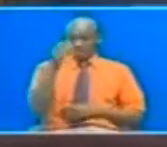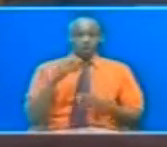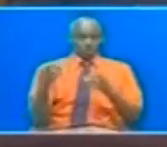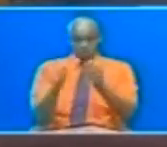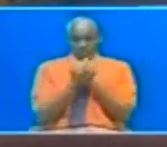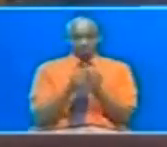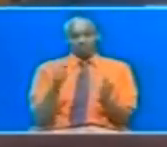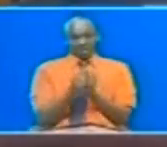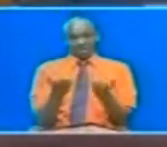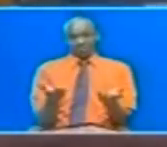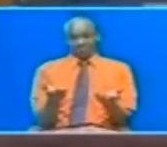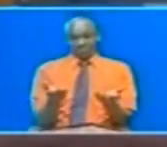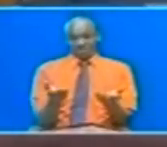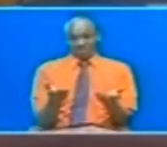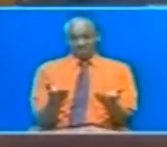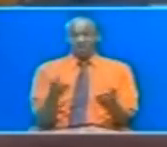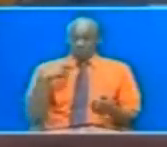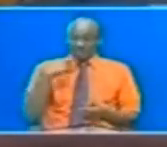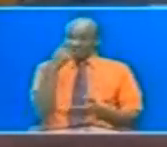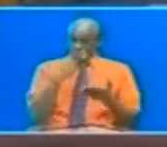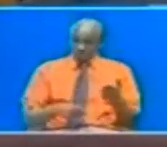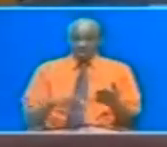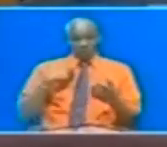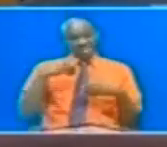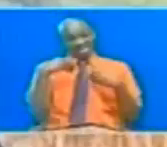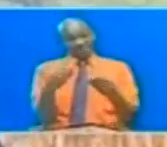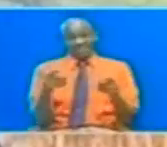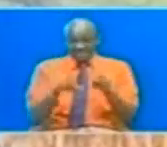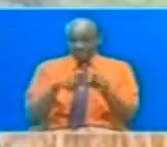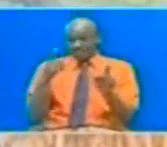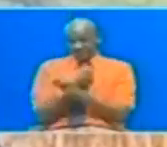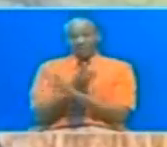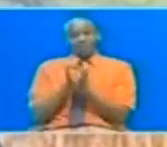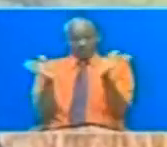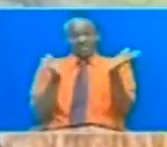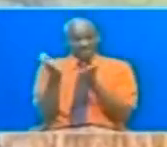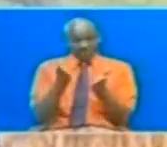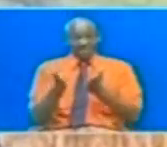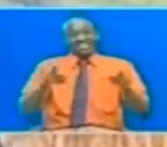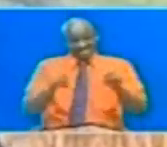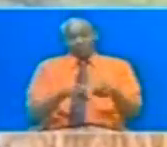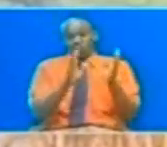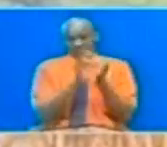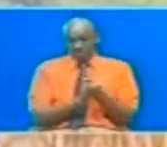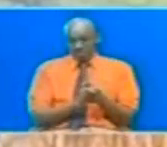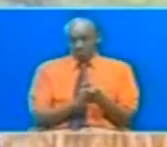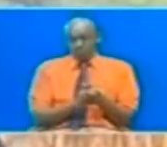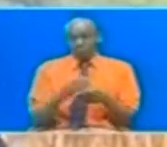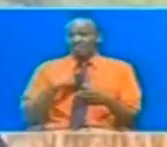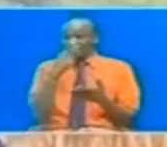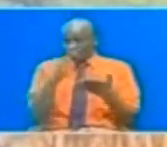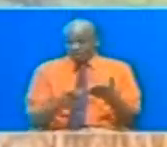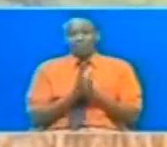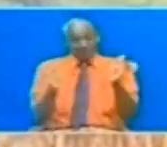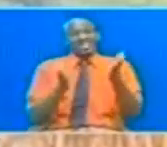So again, we decided we shall treat them like other public servants. And you hear me insisting all the time, public